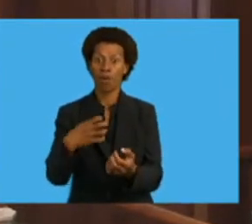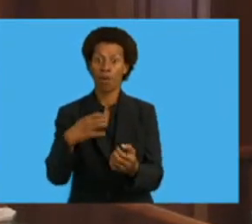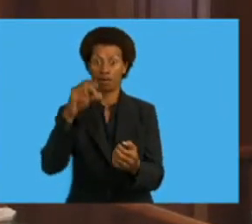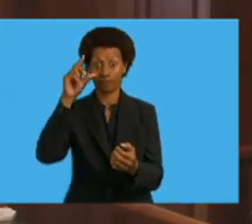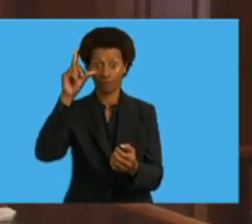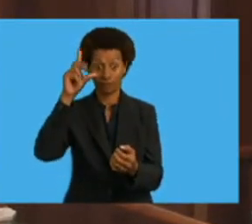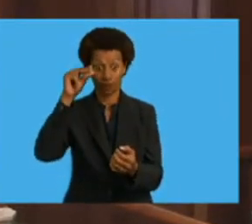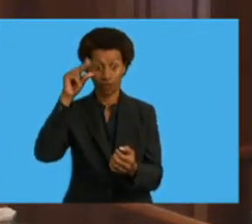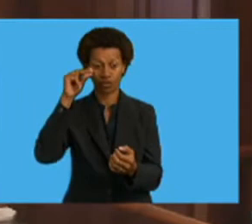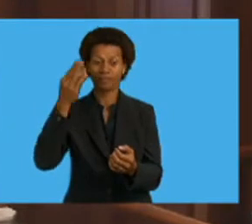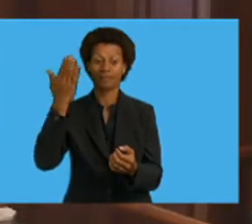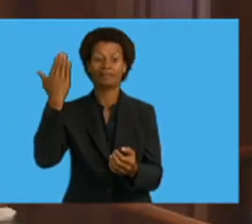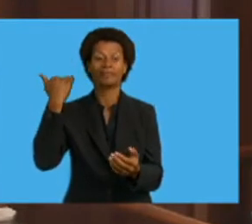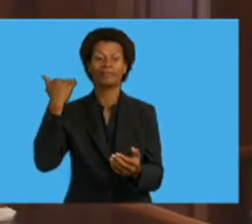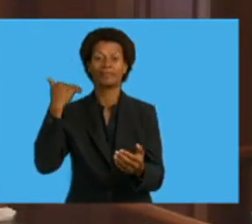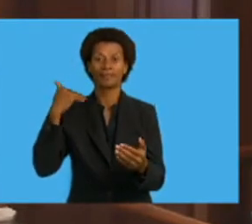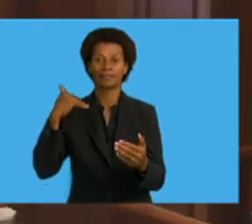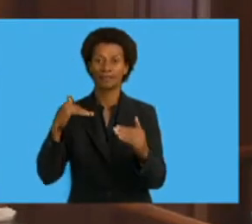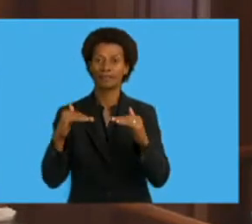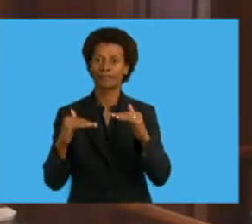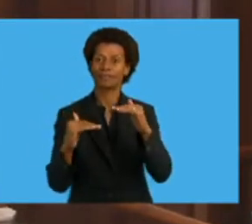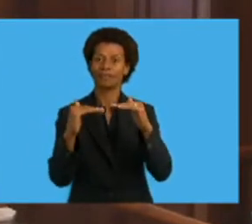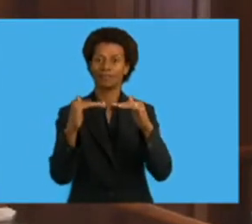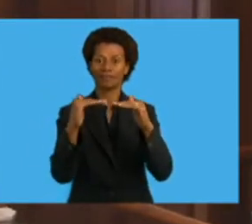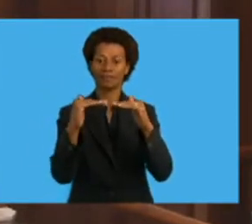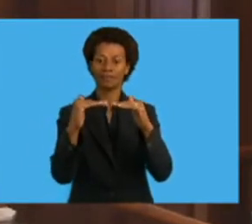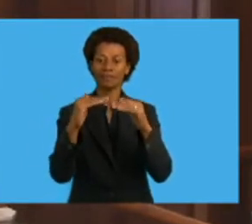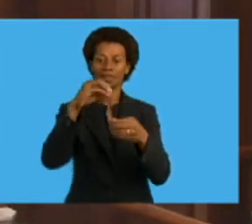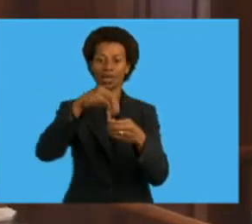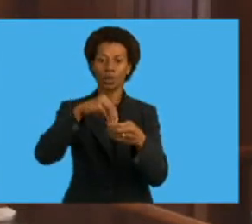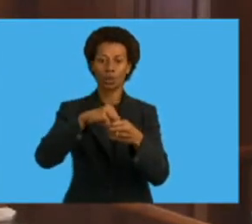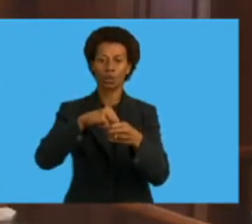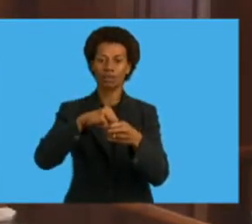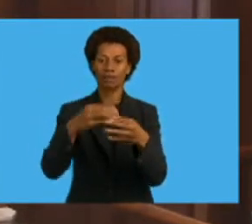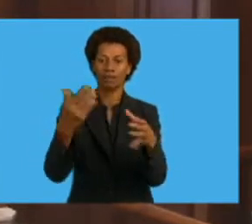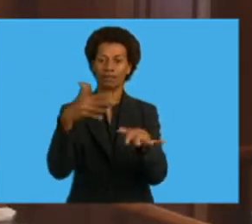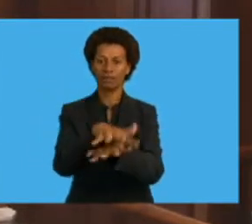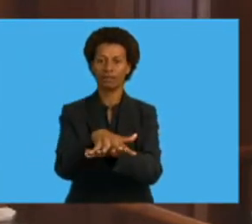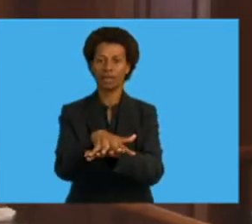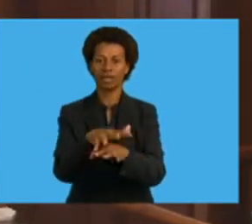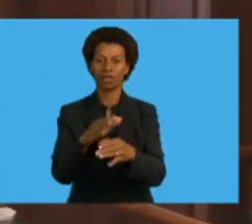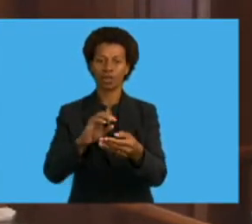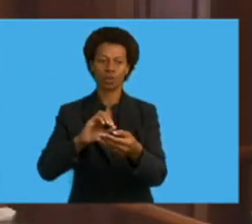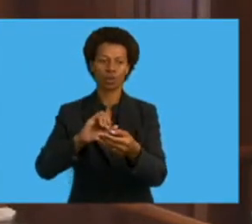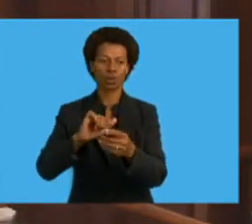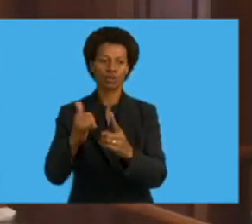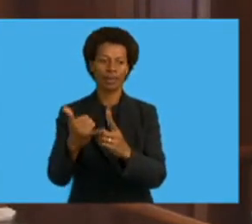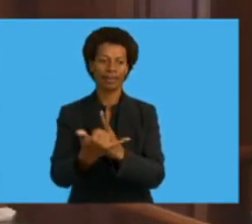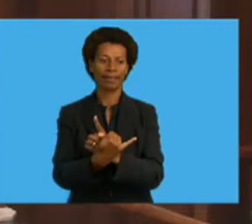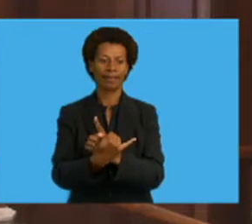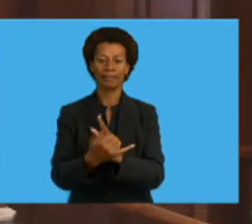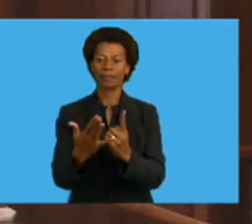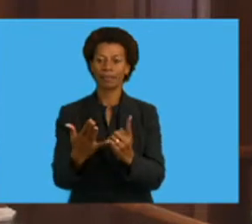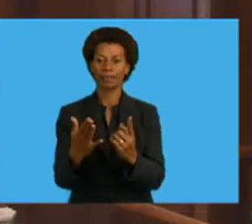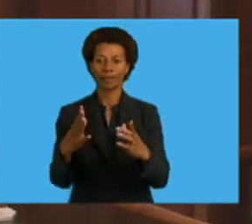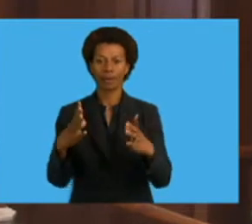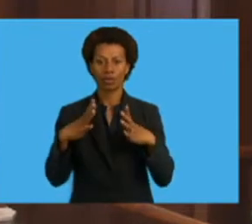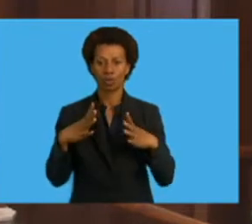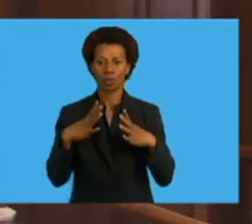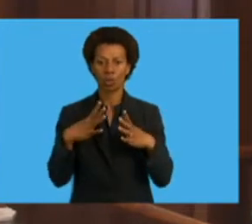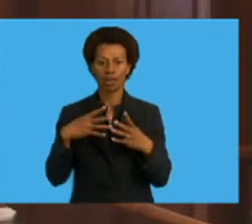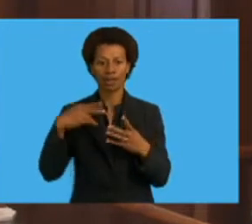before, building a more inclusive society. Yeah, yeah. We have provided free schooling and